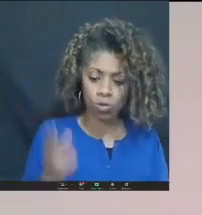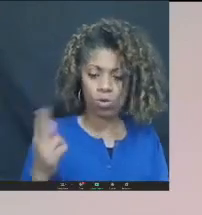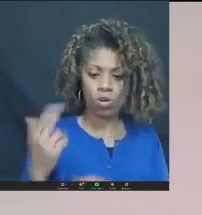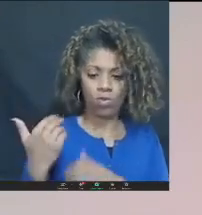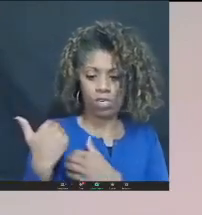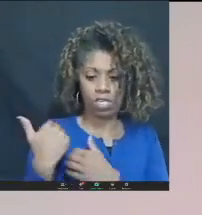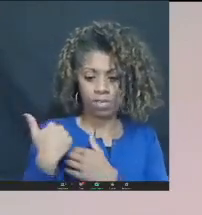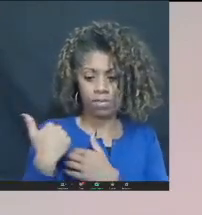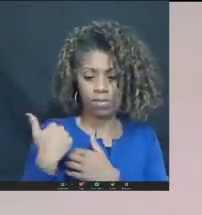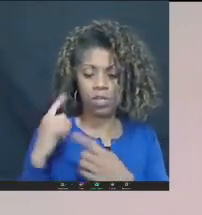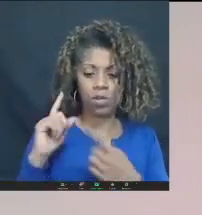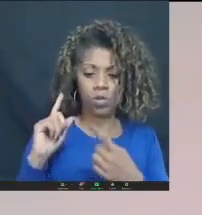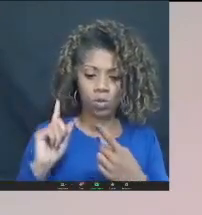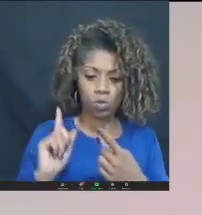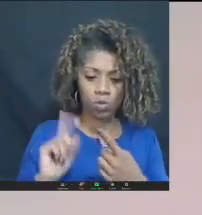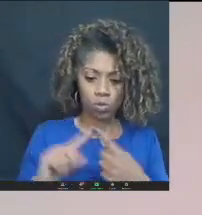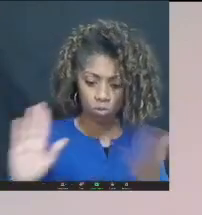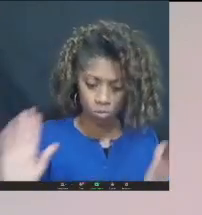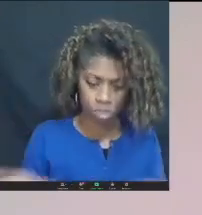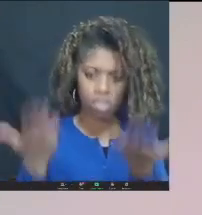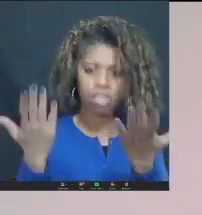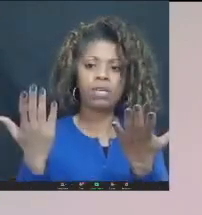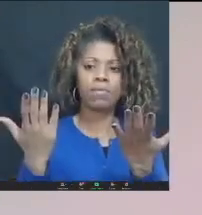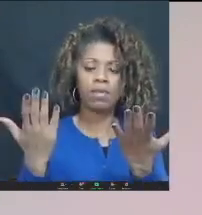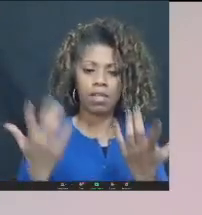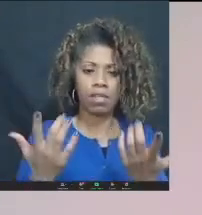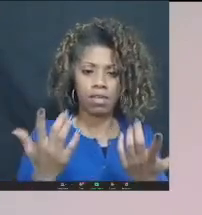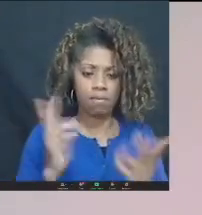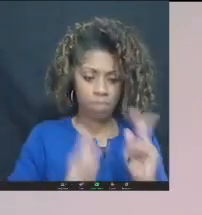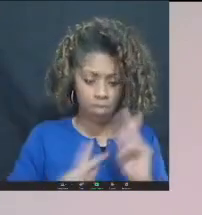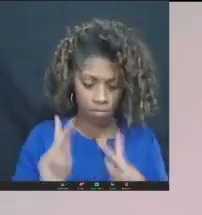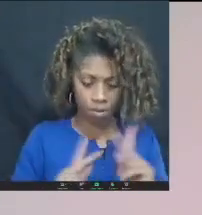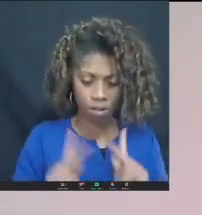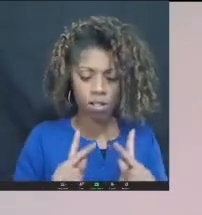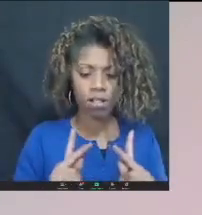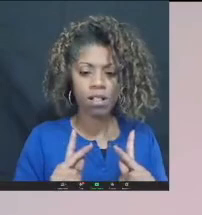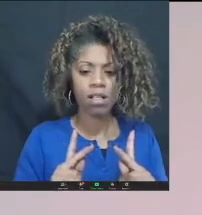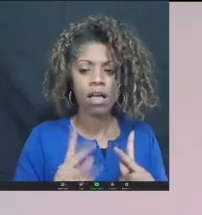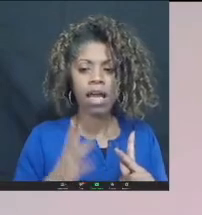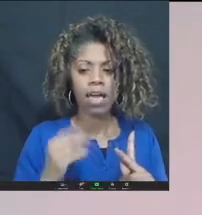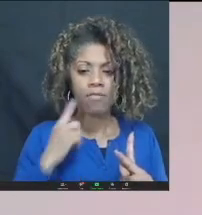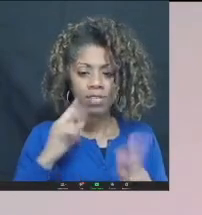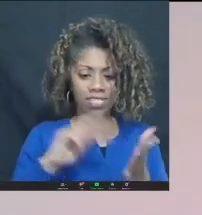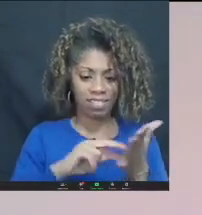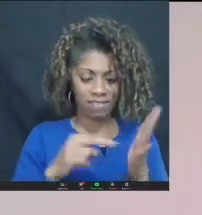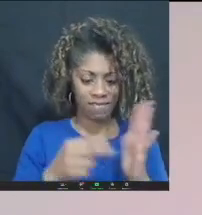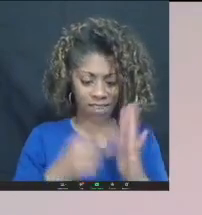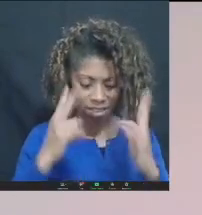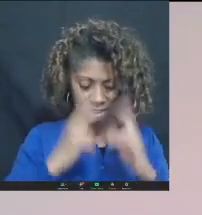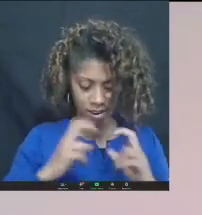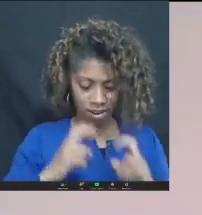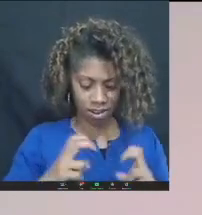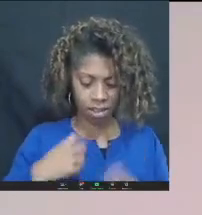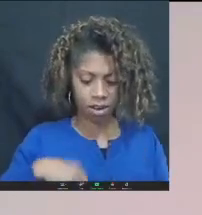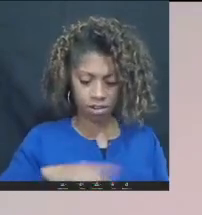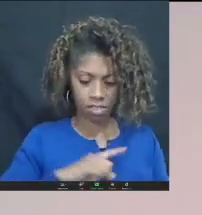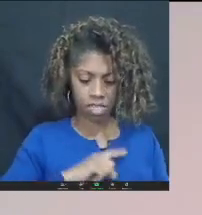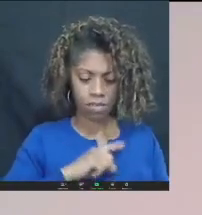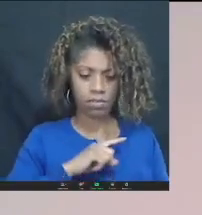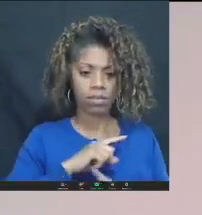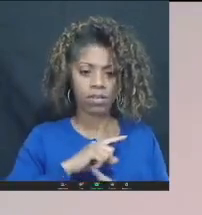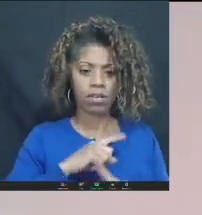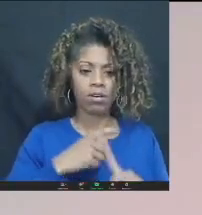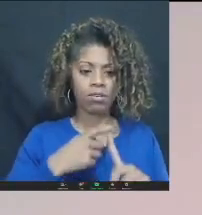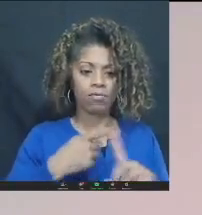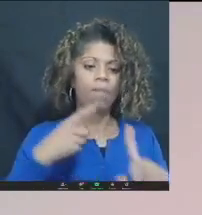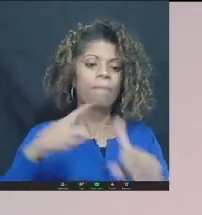life about people and to define us all by our aspirations and contributions. I honestly believe it's our only way forward. Well, thank you, Trabian.